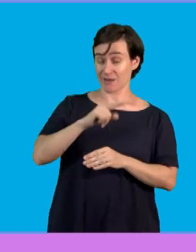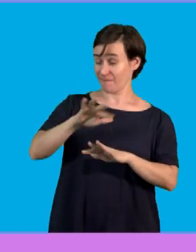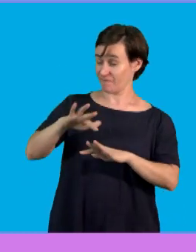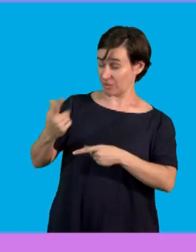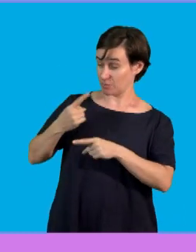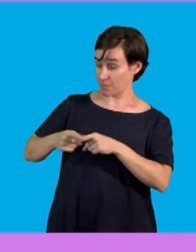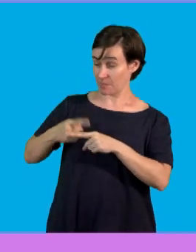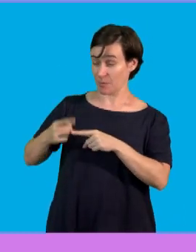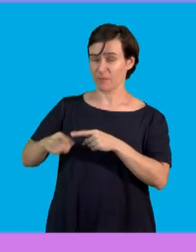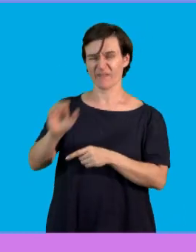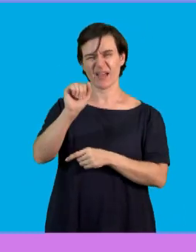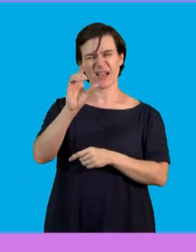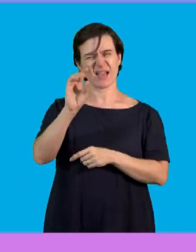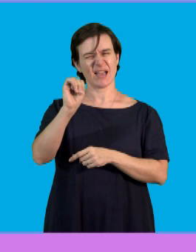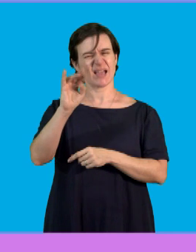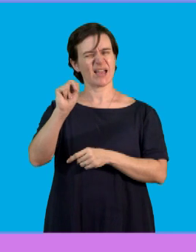paid